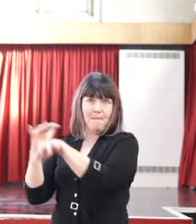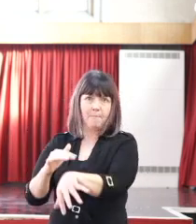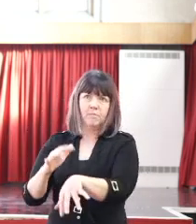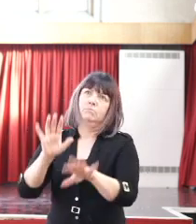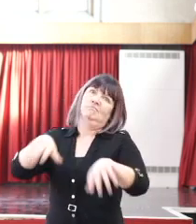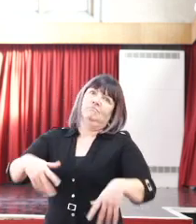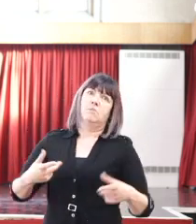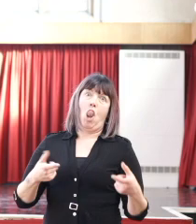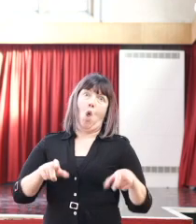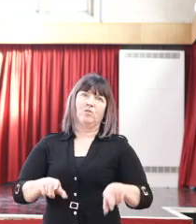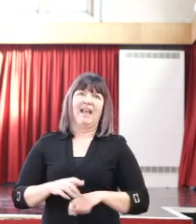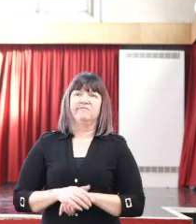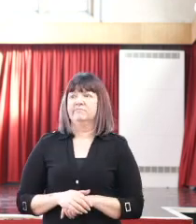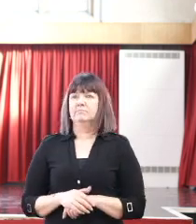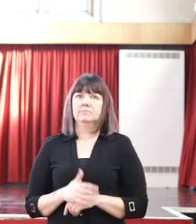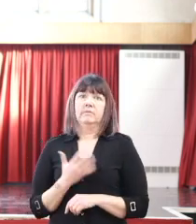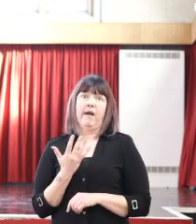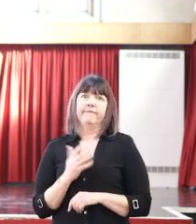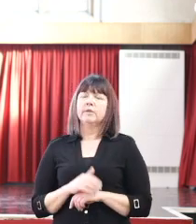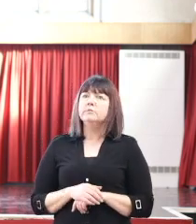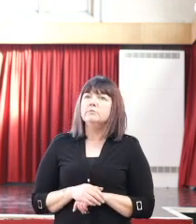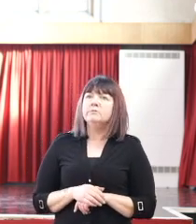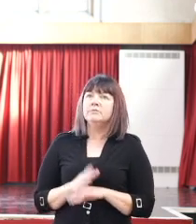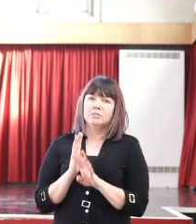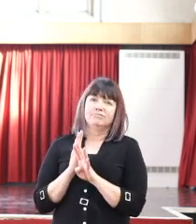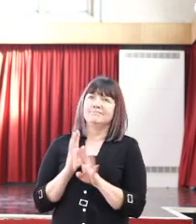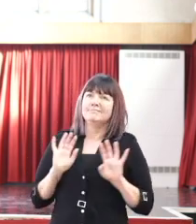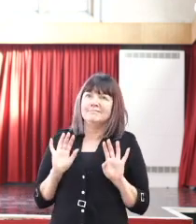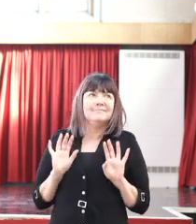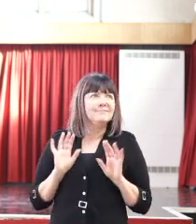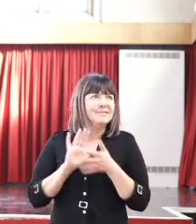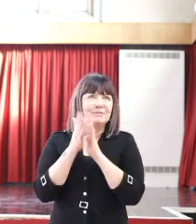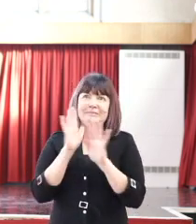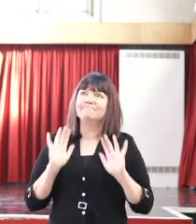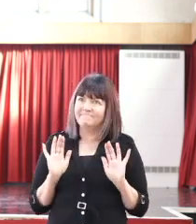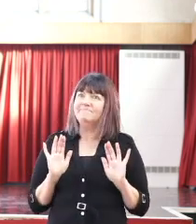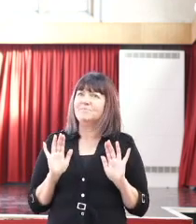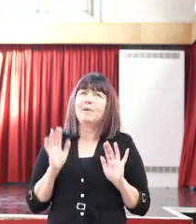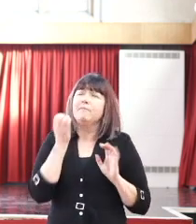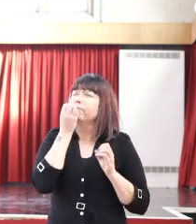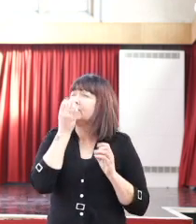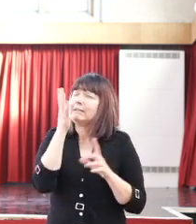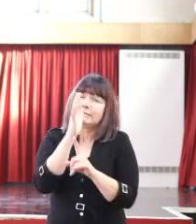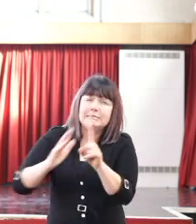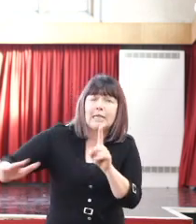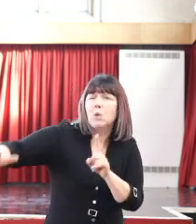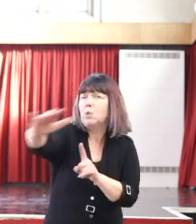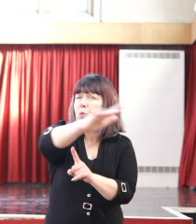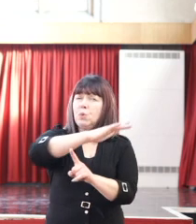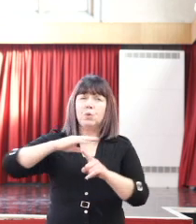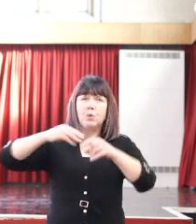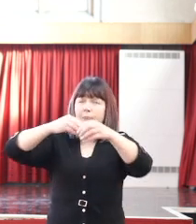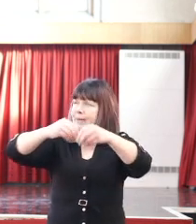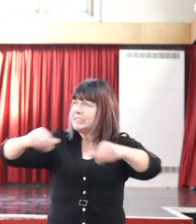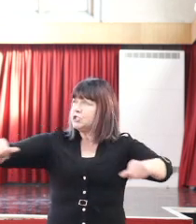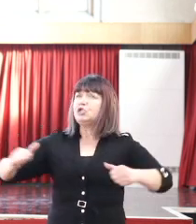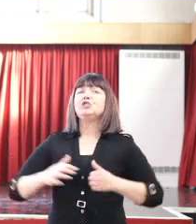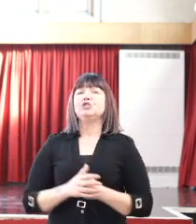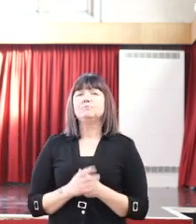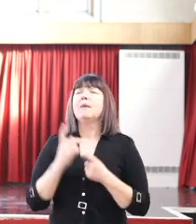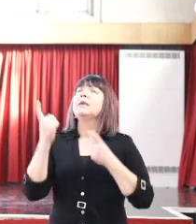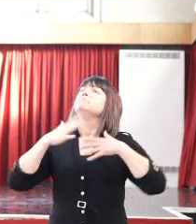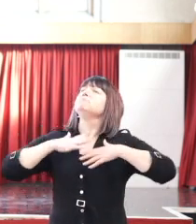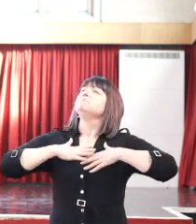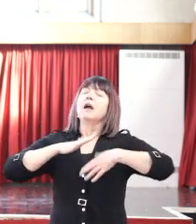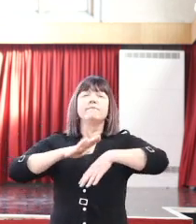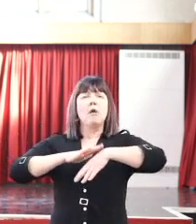maybe maximum at any one time. So it was a fantastic place to have a spacious contemplation